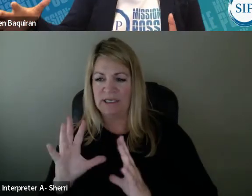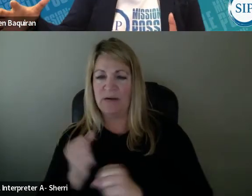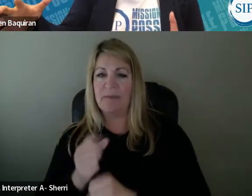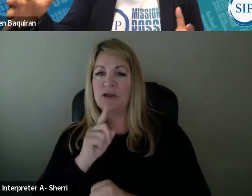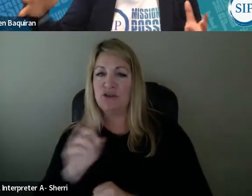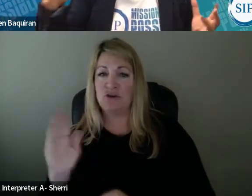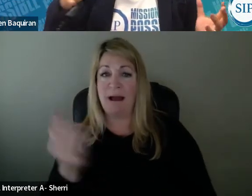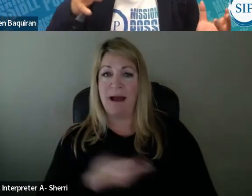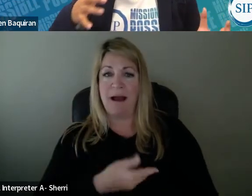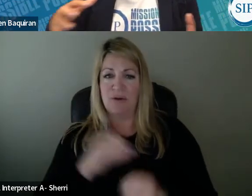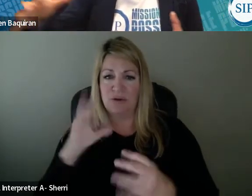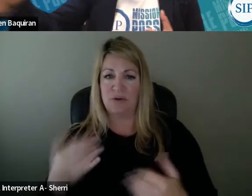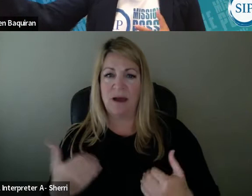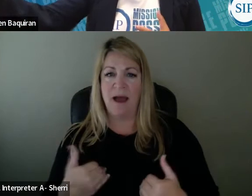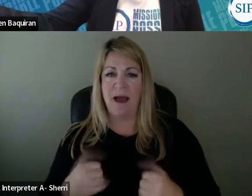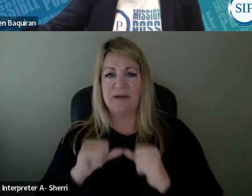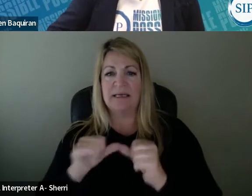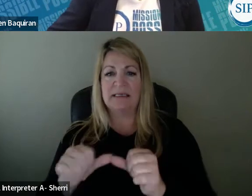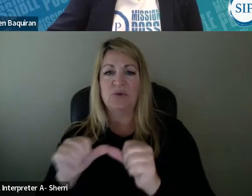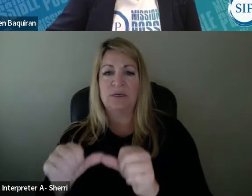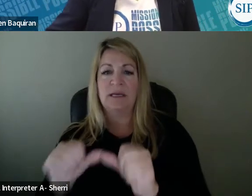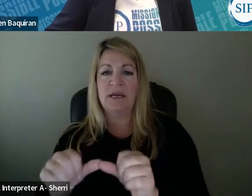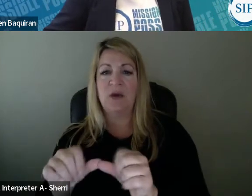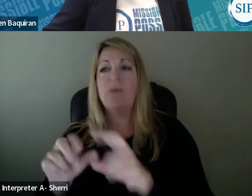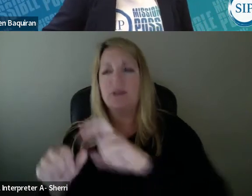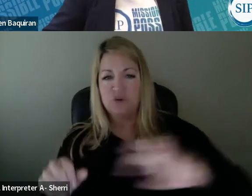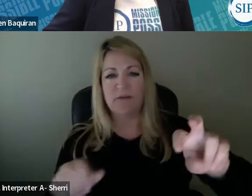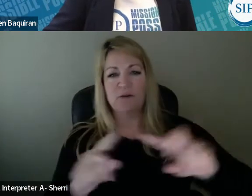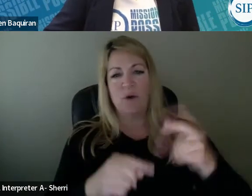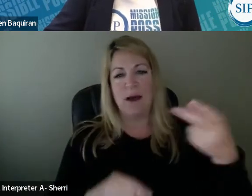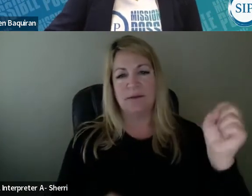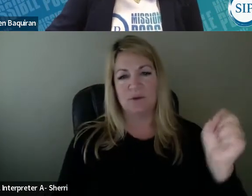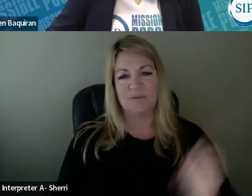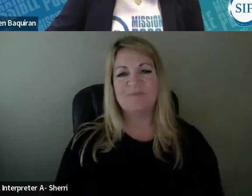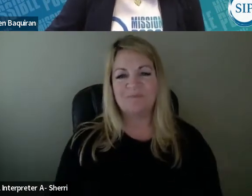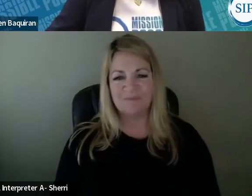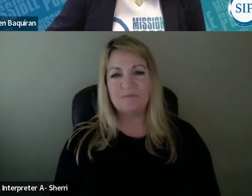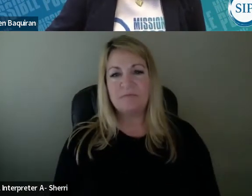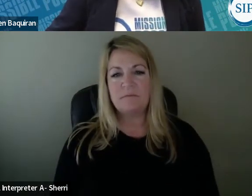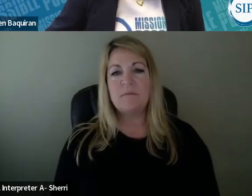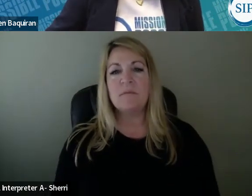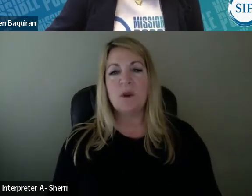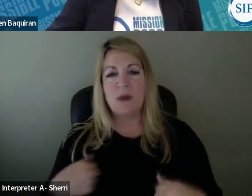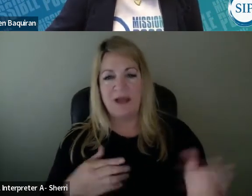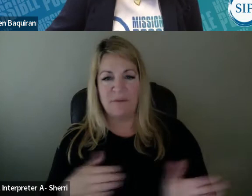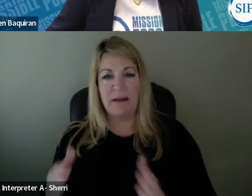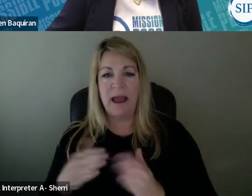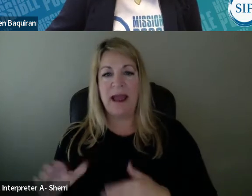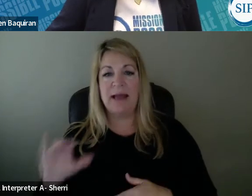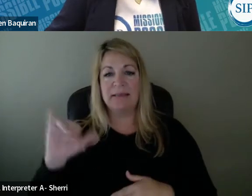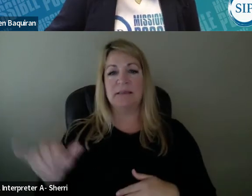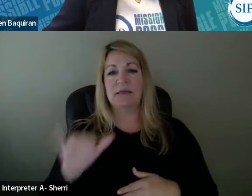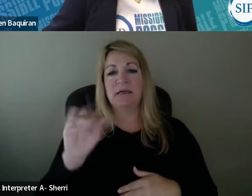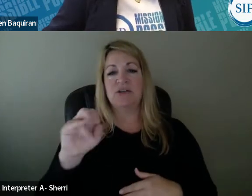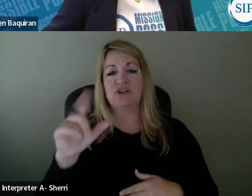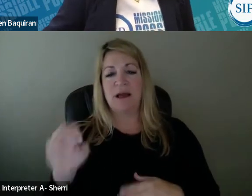our students will have continuity when they go to the high school. But we do have plans, Janelle, of